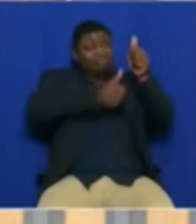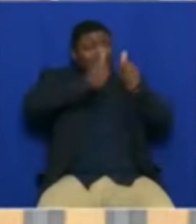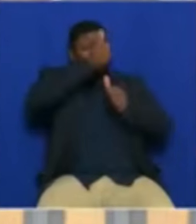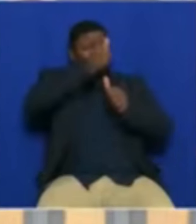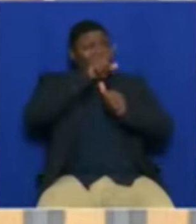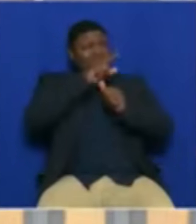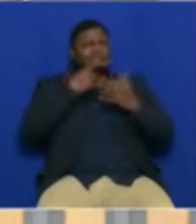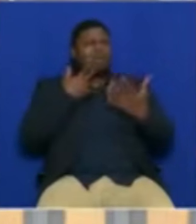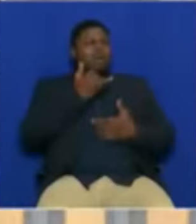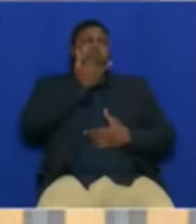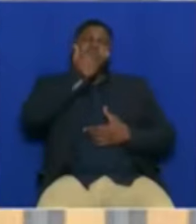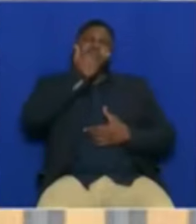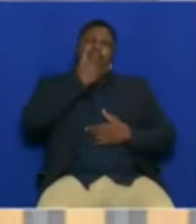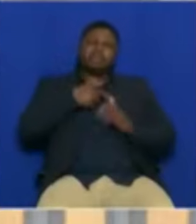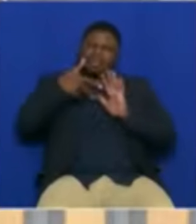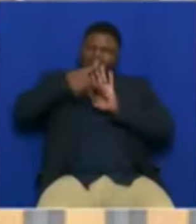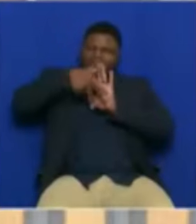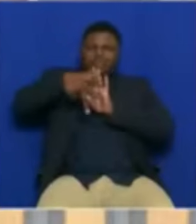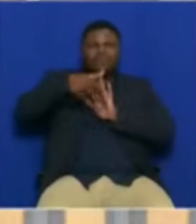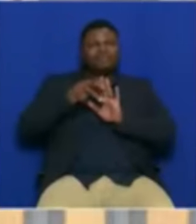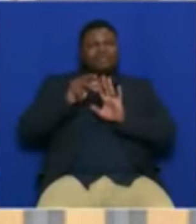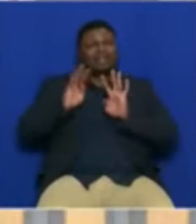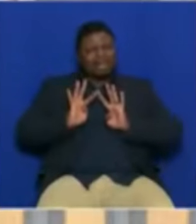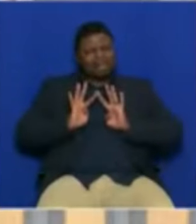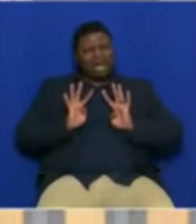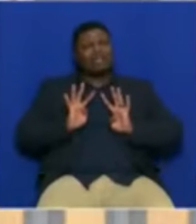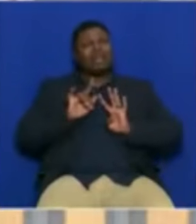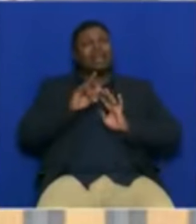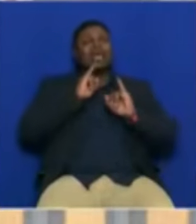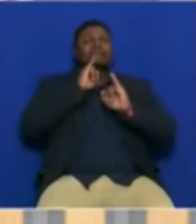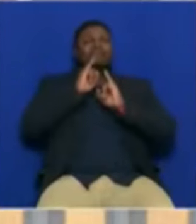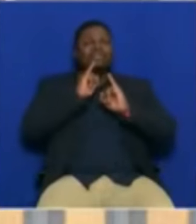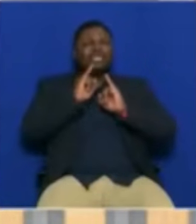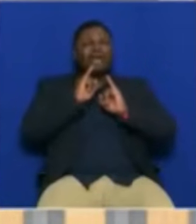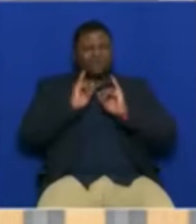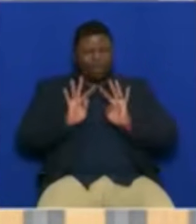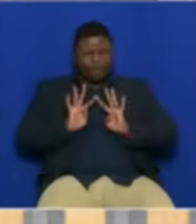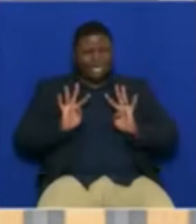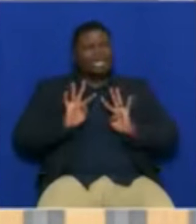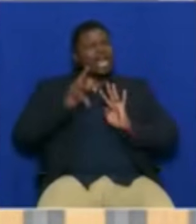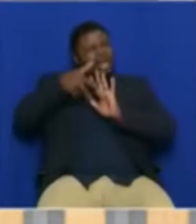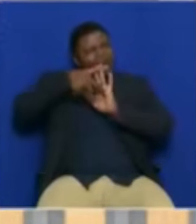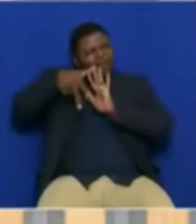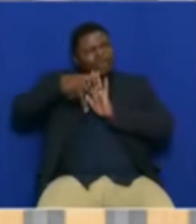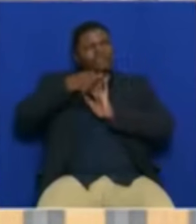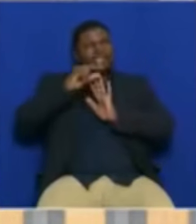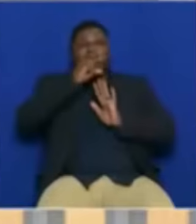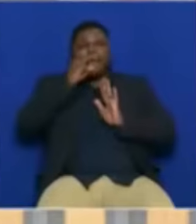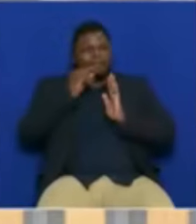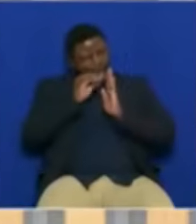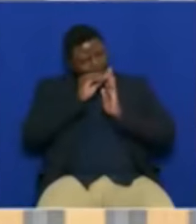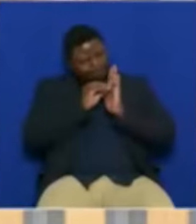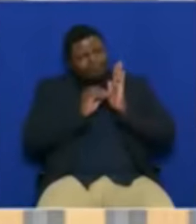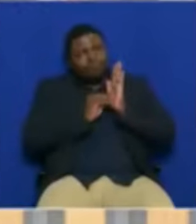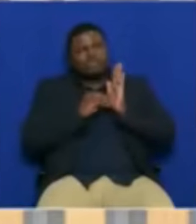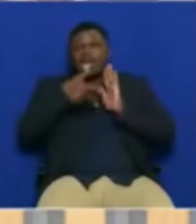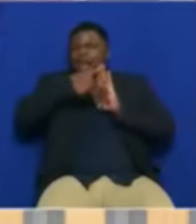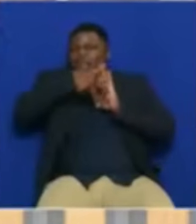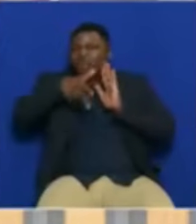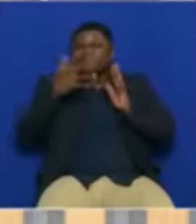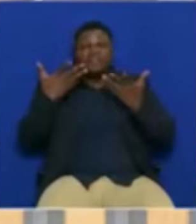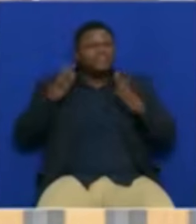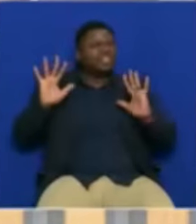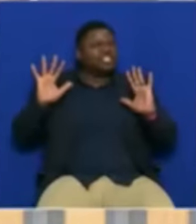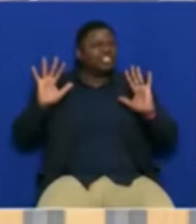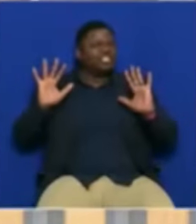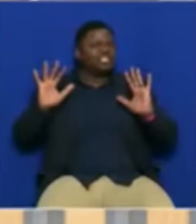on SAPS because there's a lot wrong with SAPS top management. Therefore, you cannot rely on